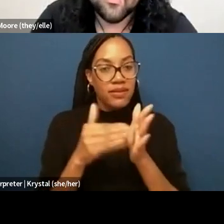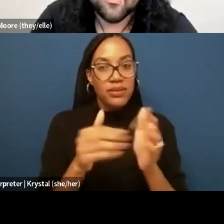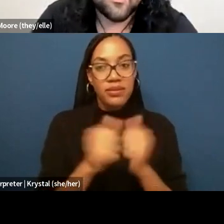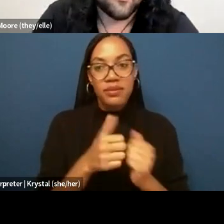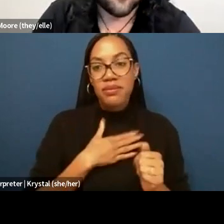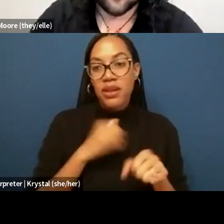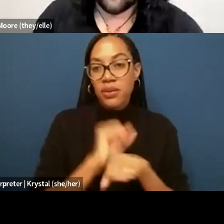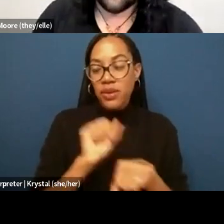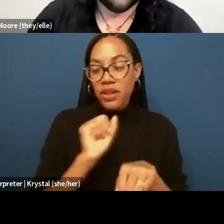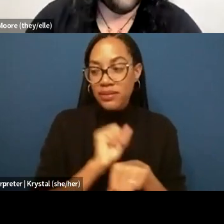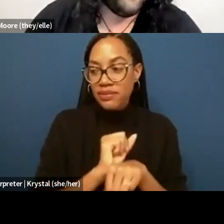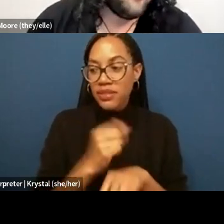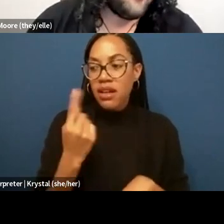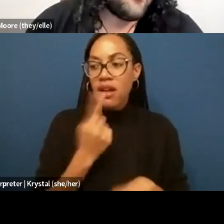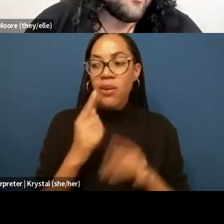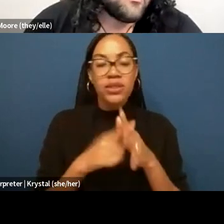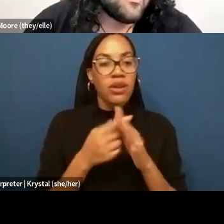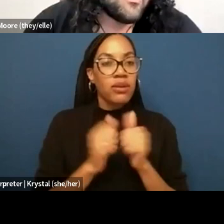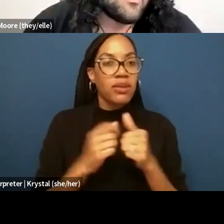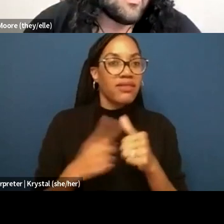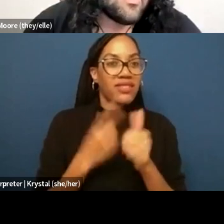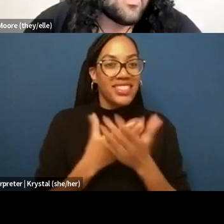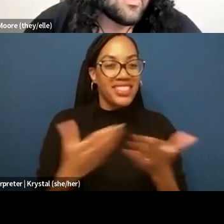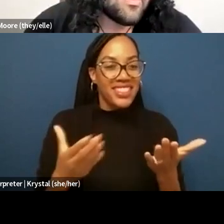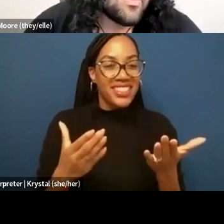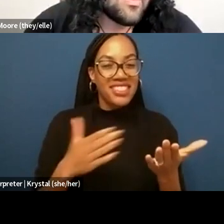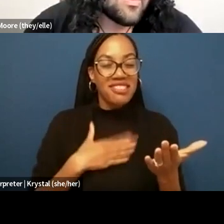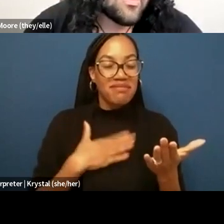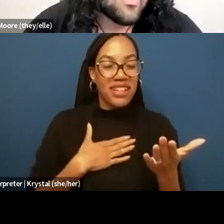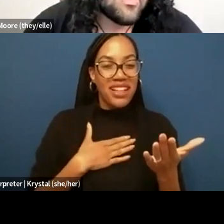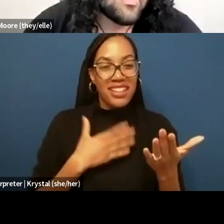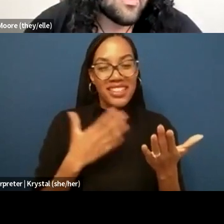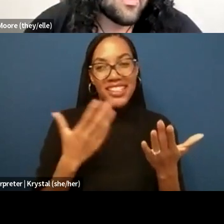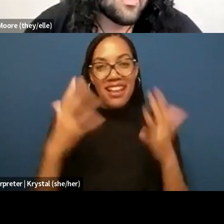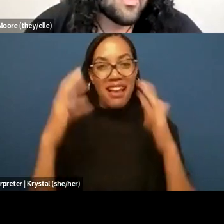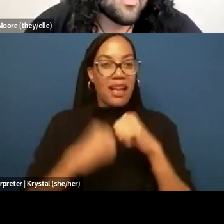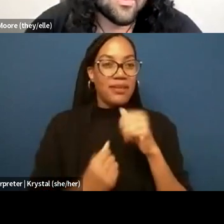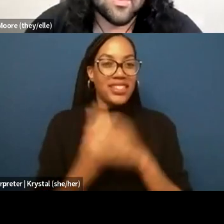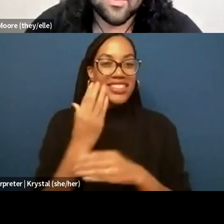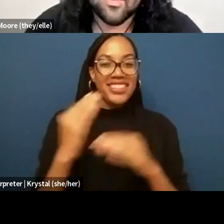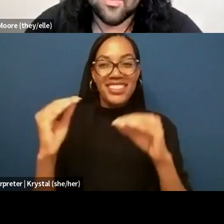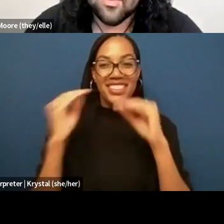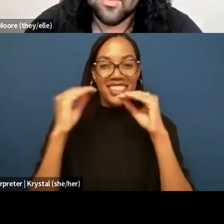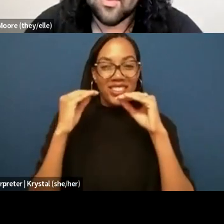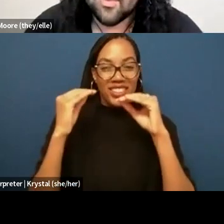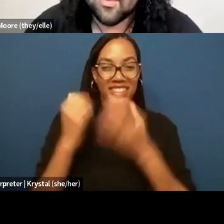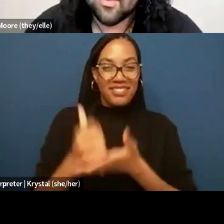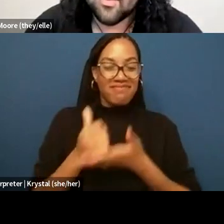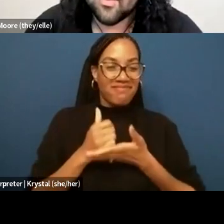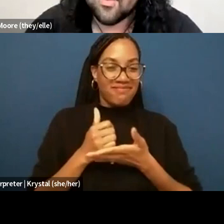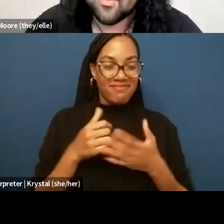always start with the first thing that, you know, my abolitionist teaching has been that as stated